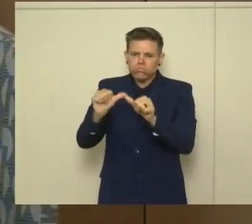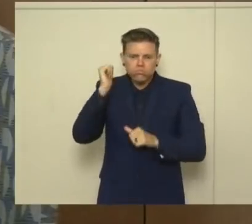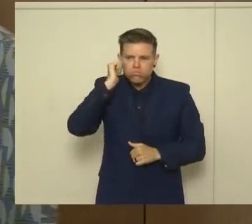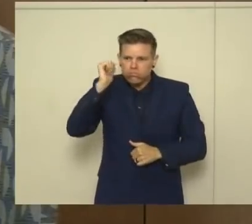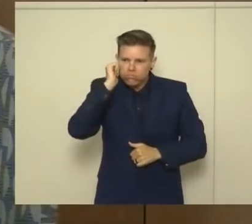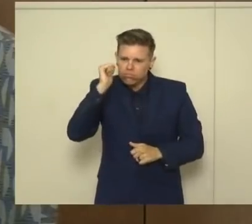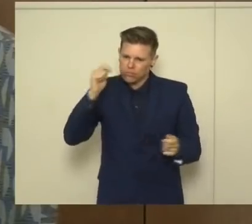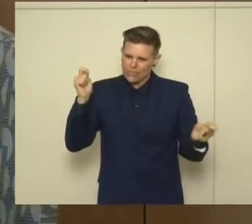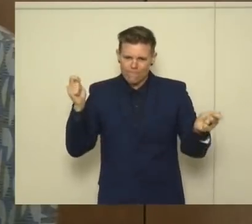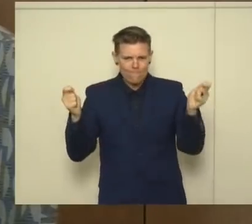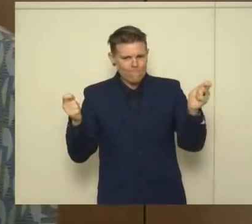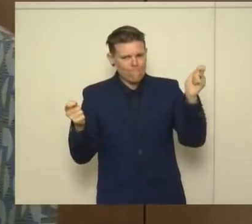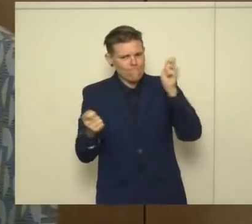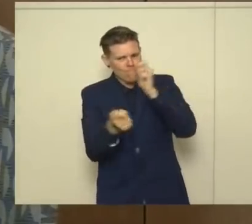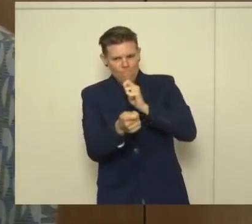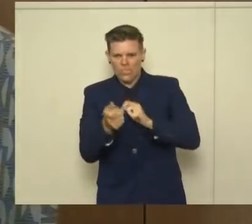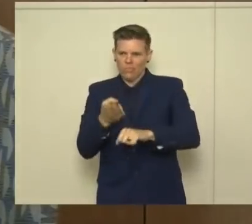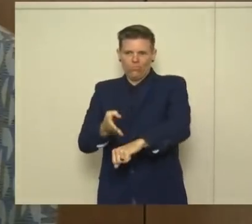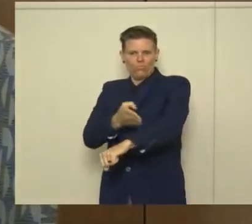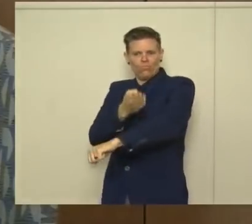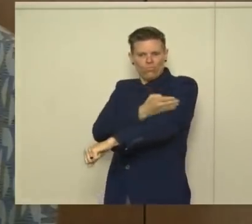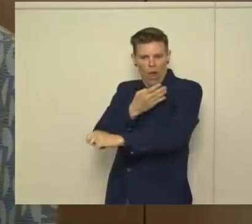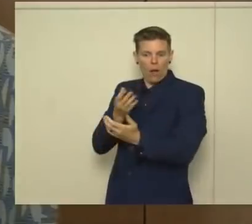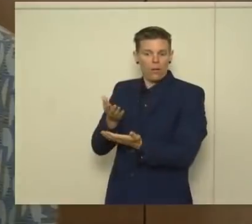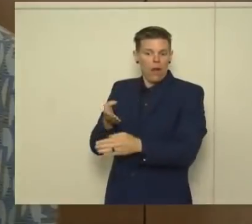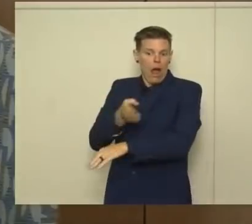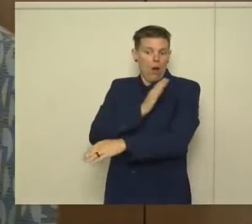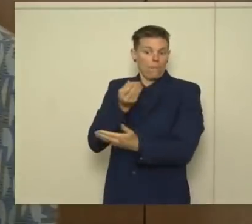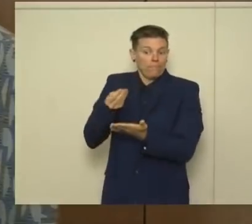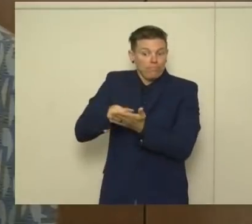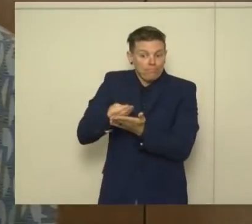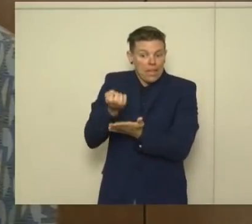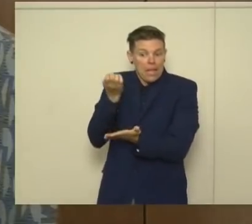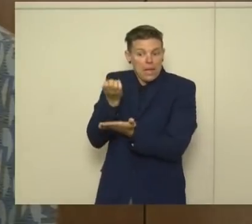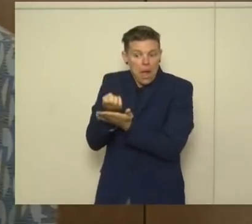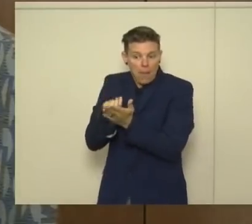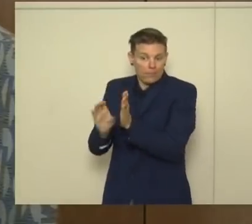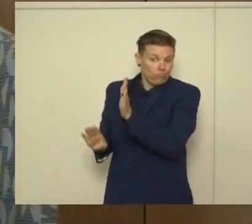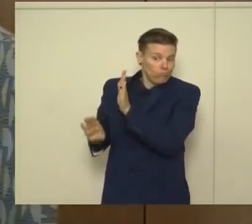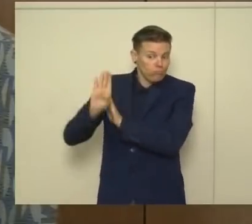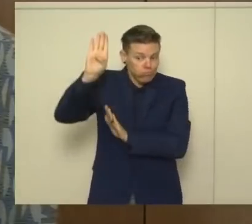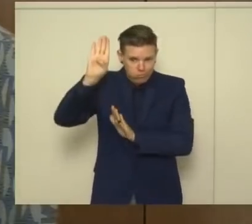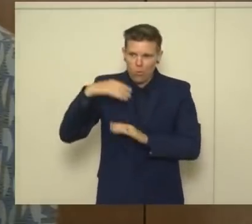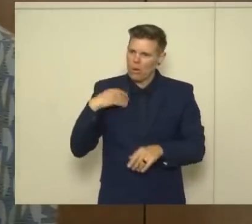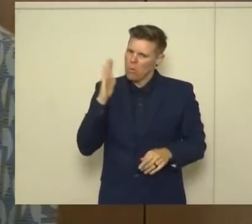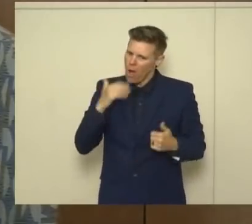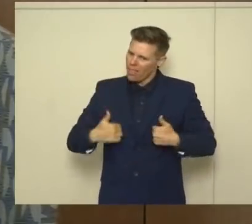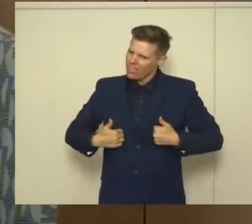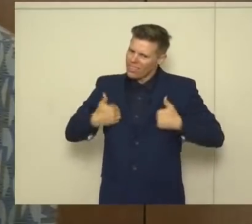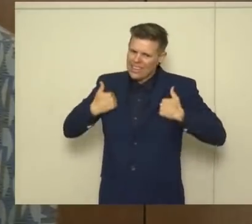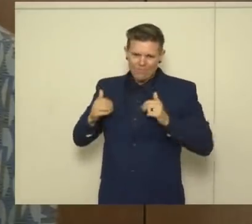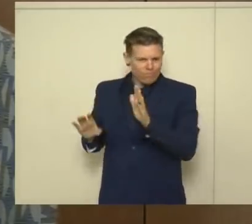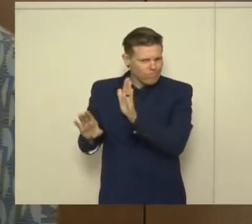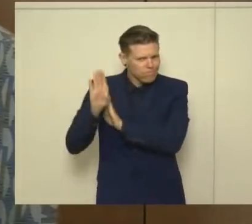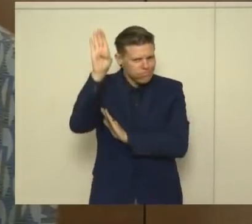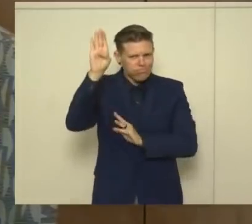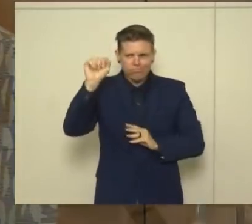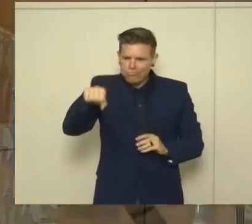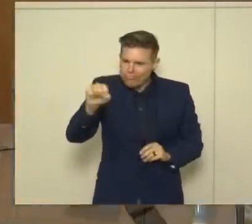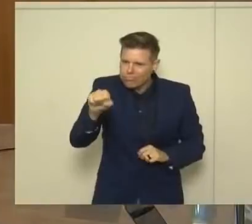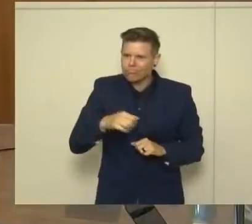economic opportunities and success on the other side of this pandemic. Thank you, New Mexico. Be well, be safe.